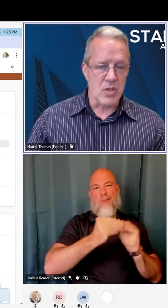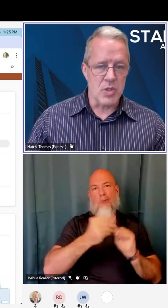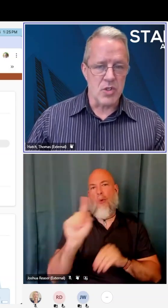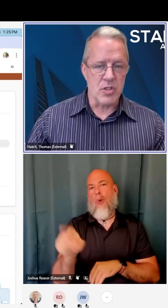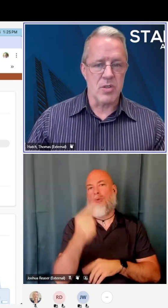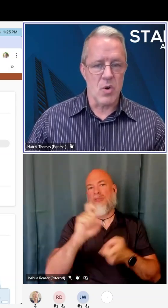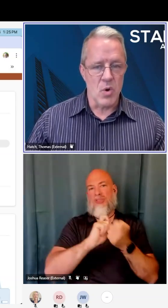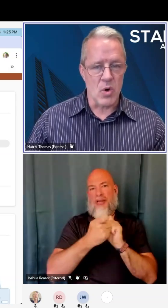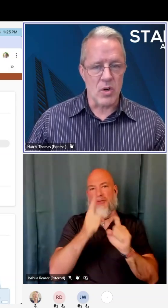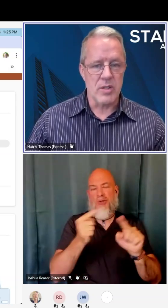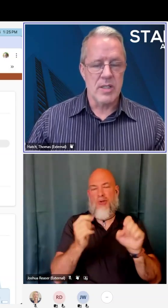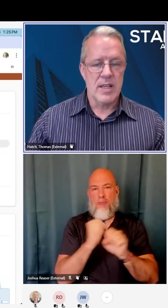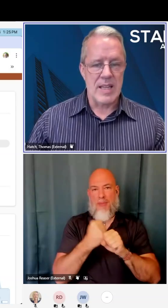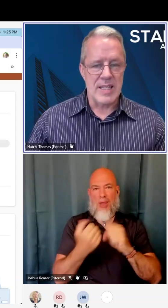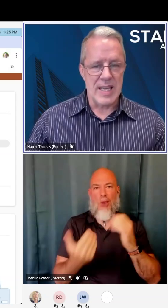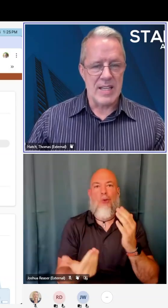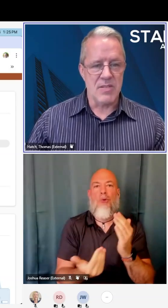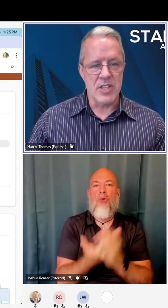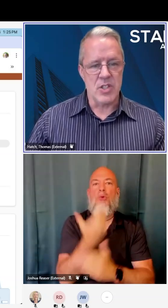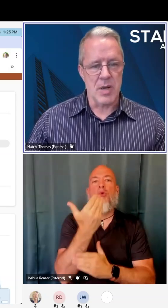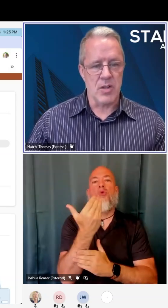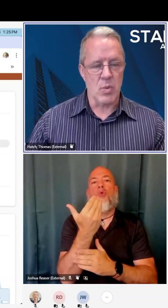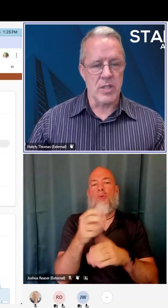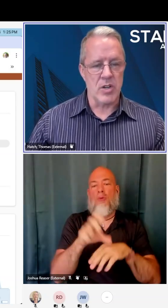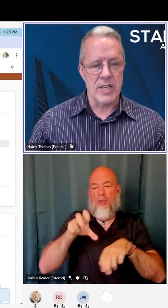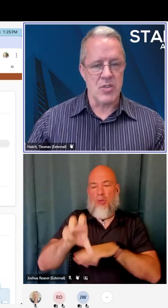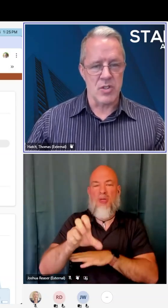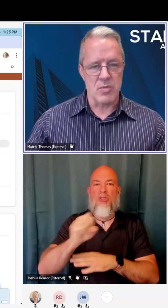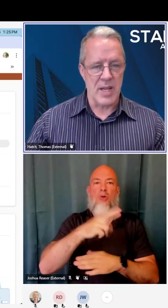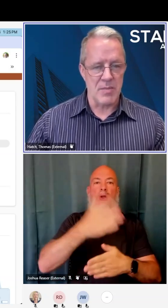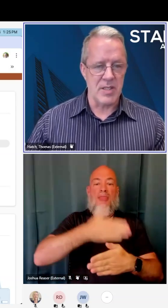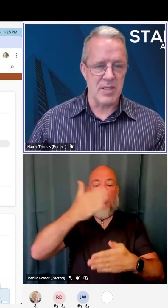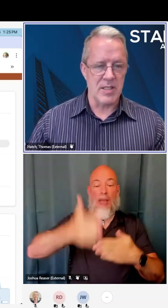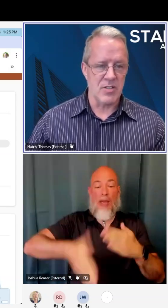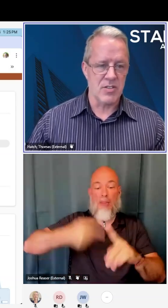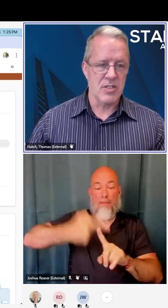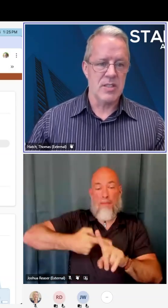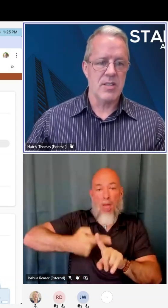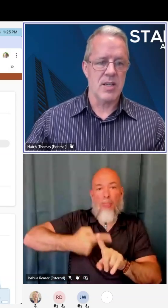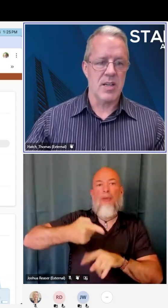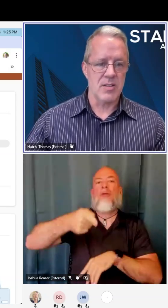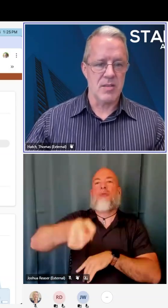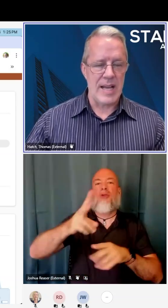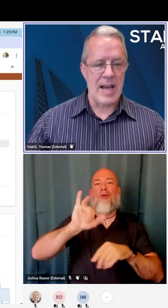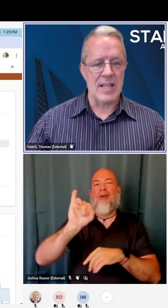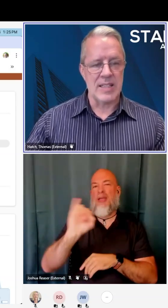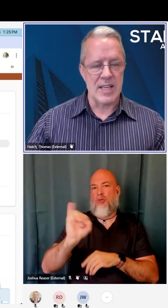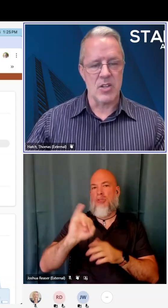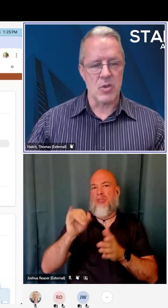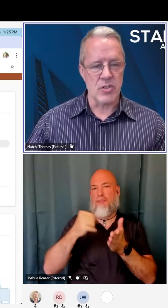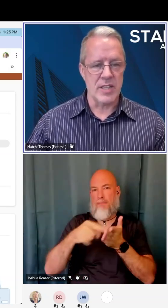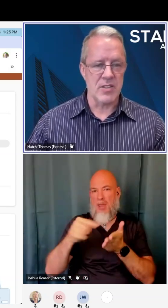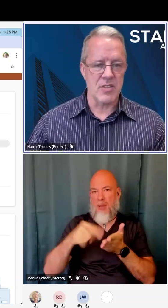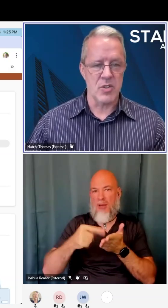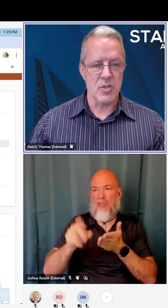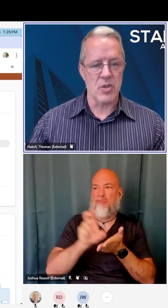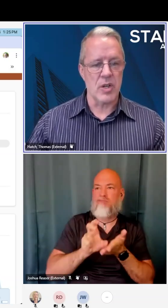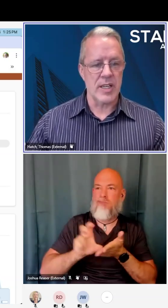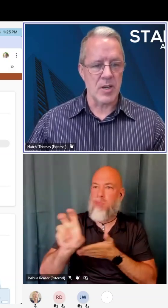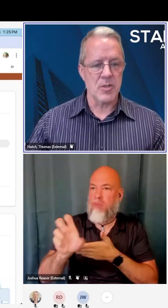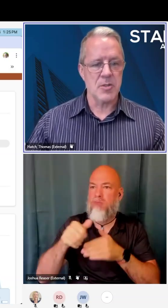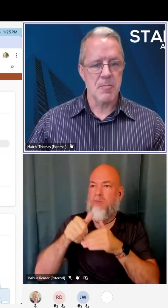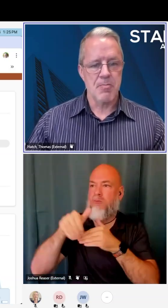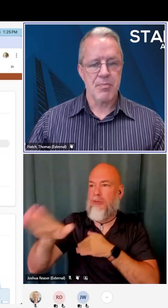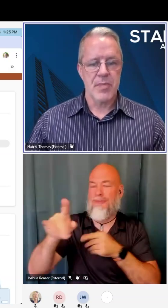new contribution or at the end of each month when your interest payment is allocated or sent to